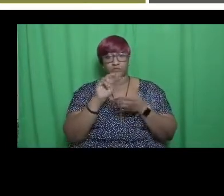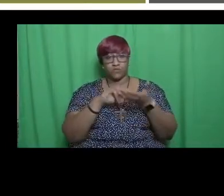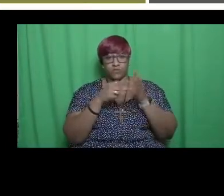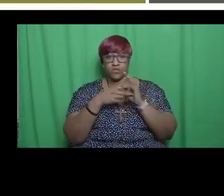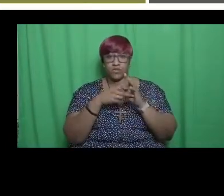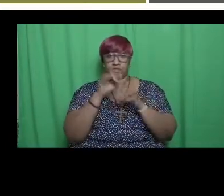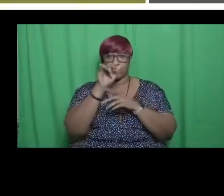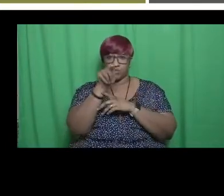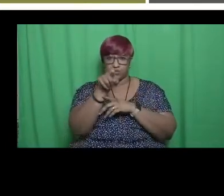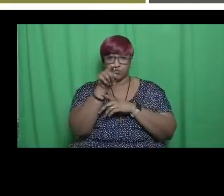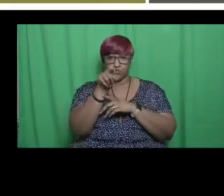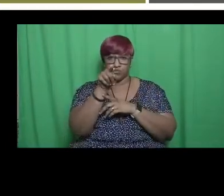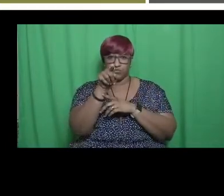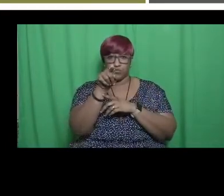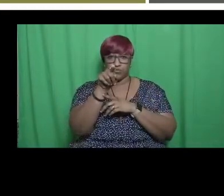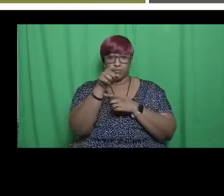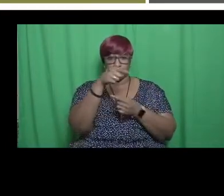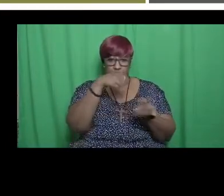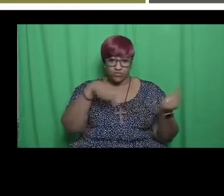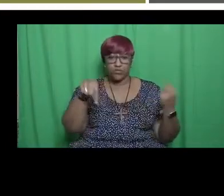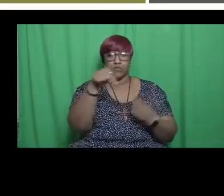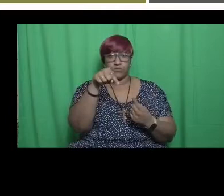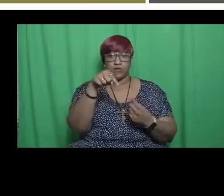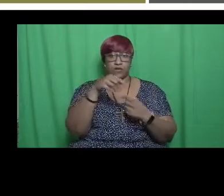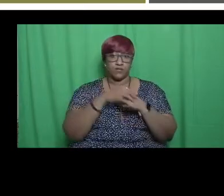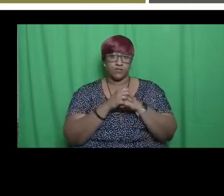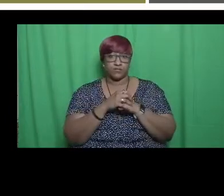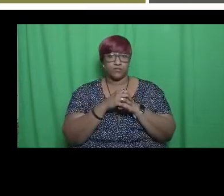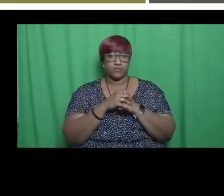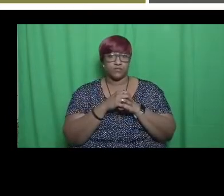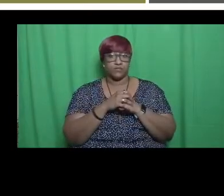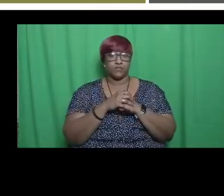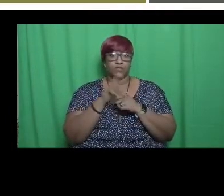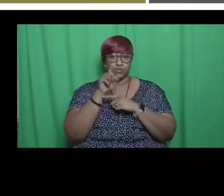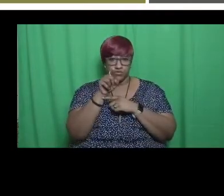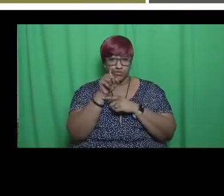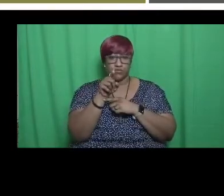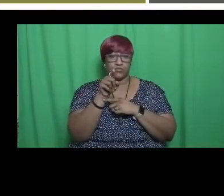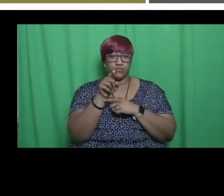you turn around. It's you.